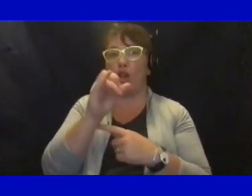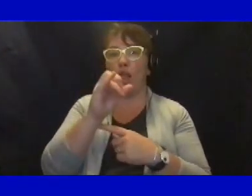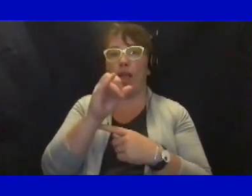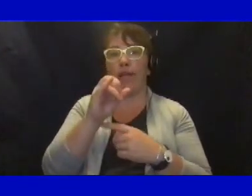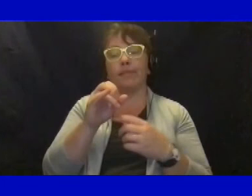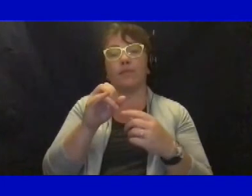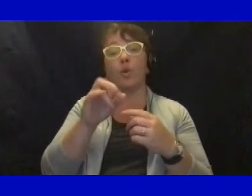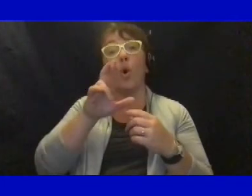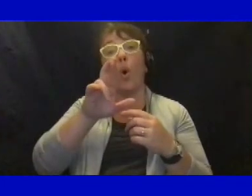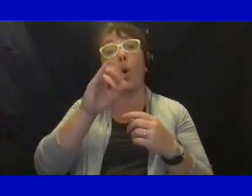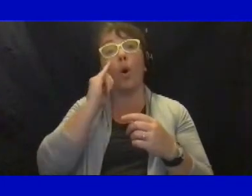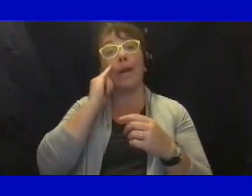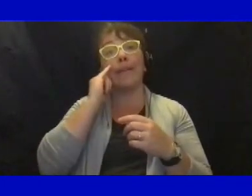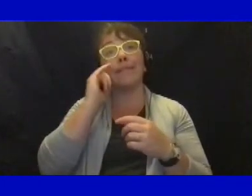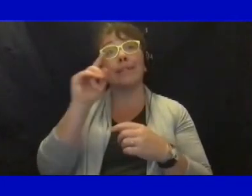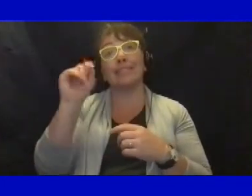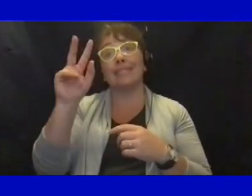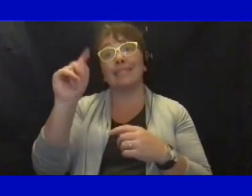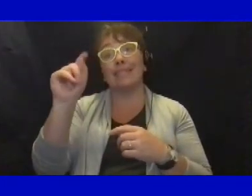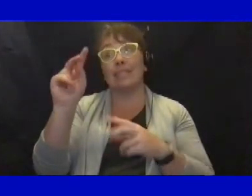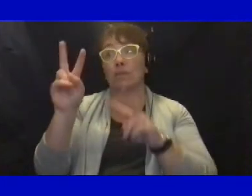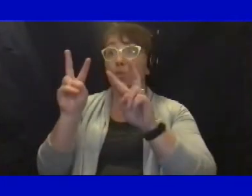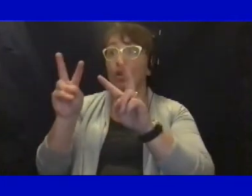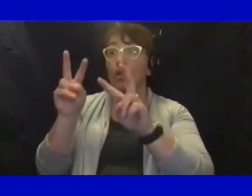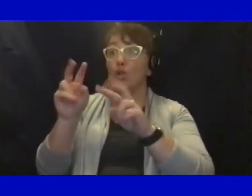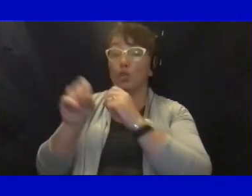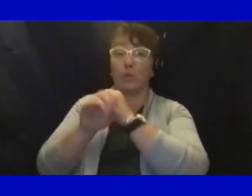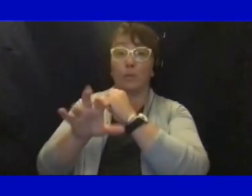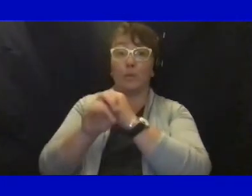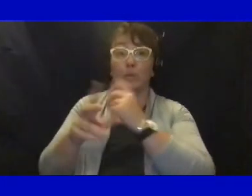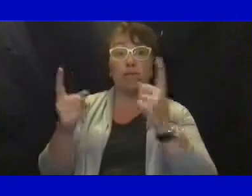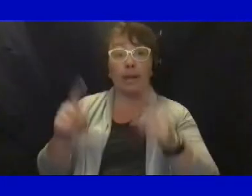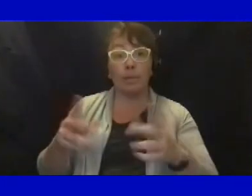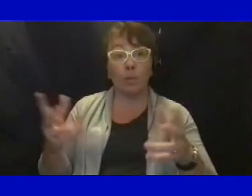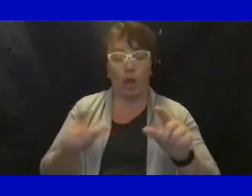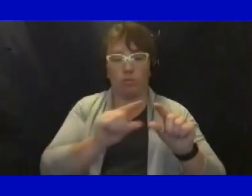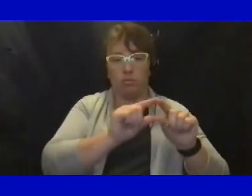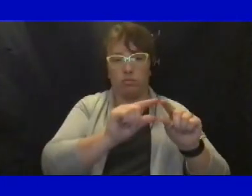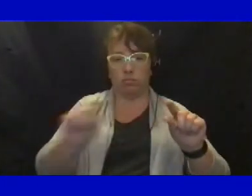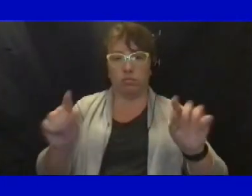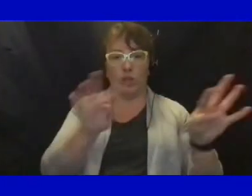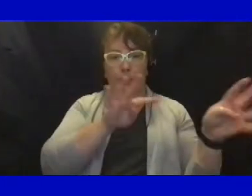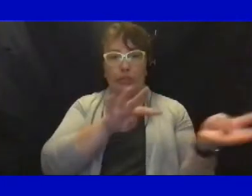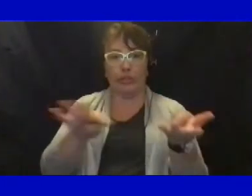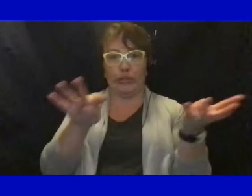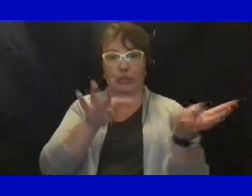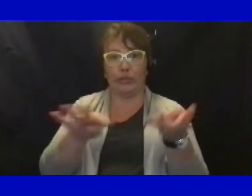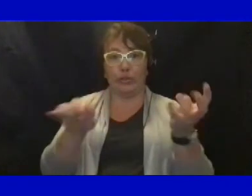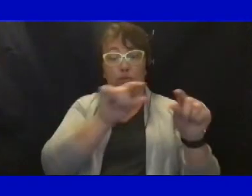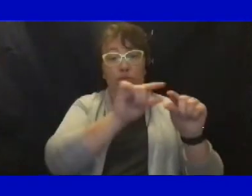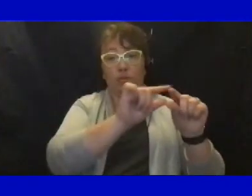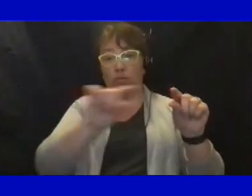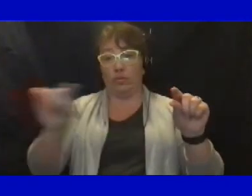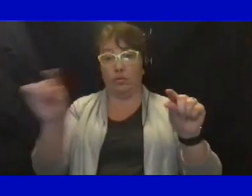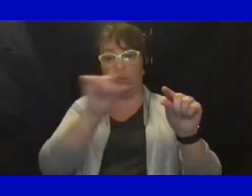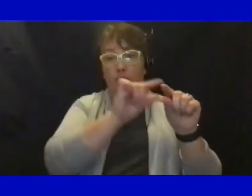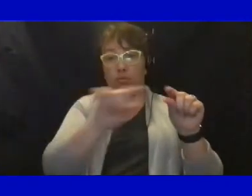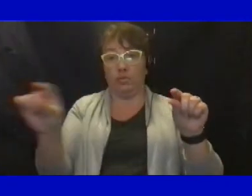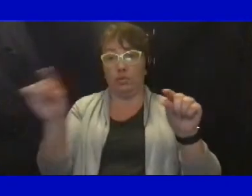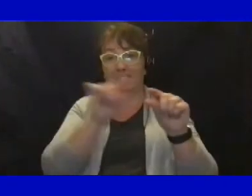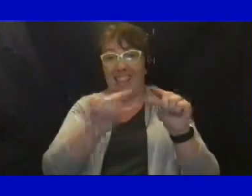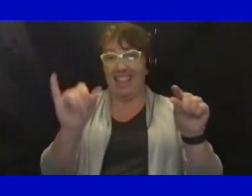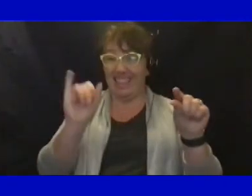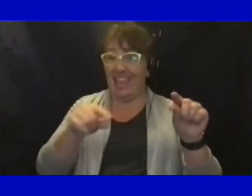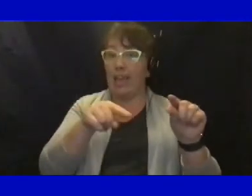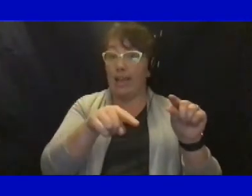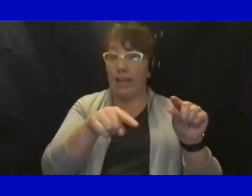the emergency alert system. Remember, the emergency alert system is completely different than the wireless emergency alert system. Completely different. But the